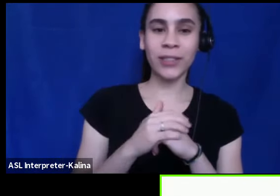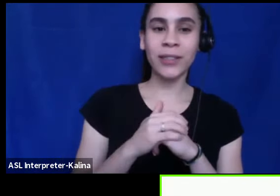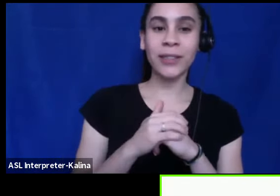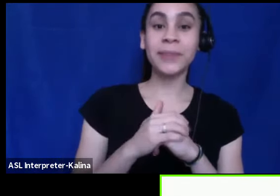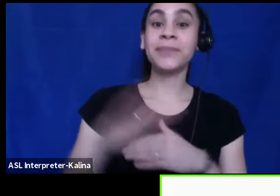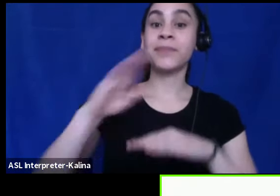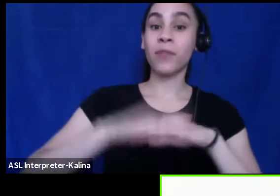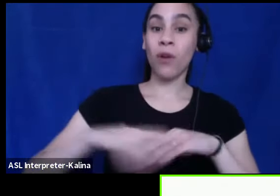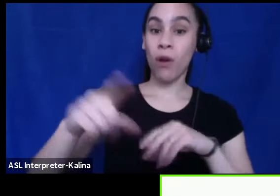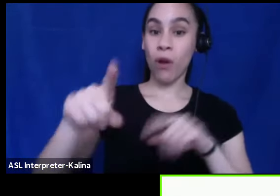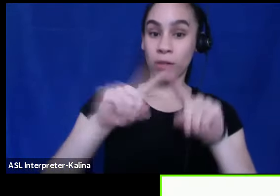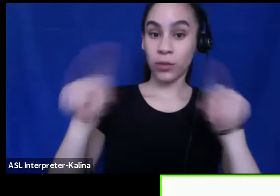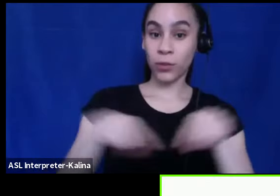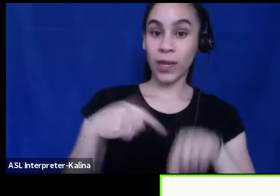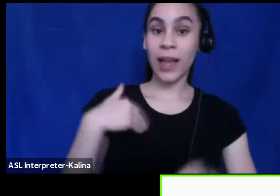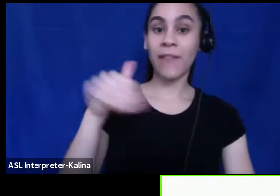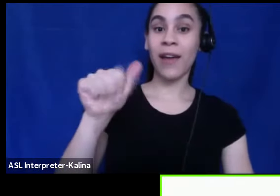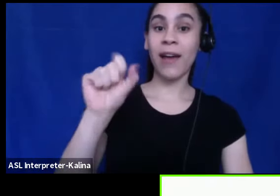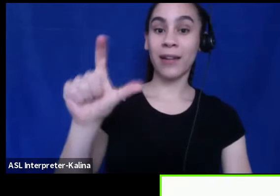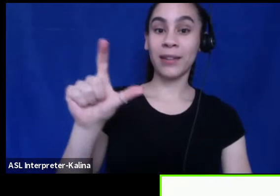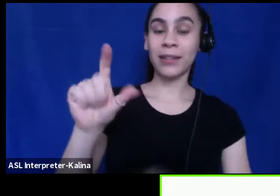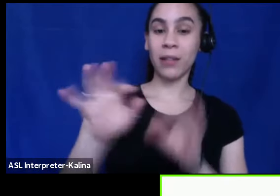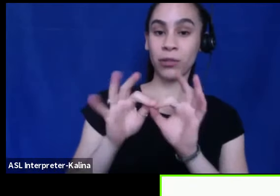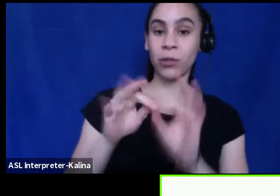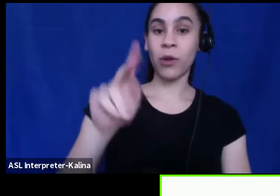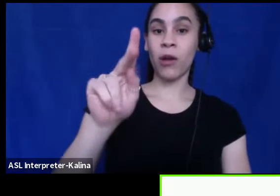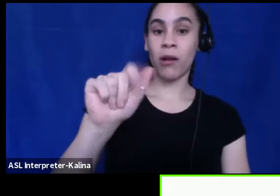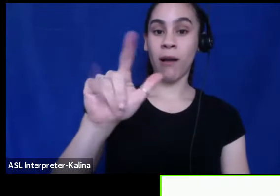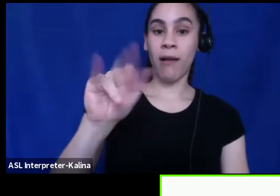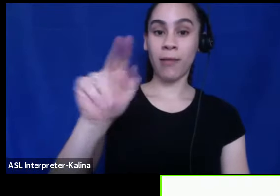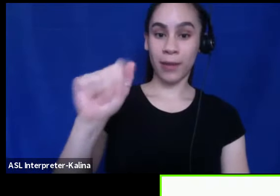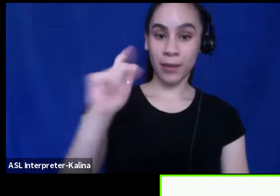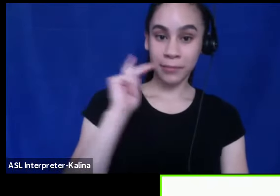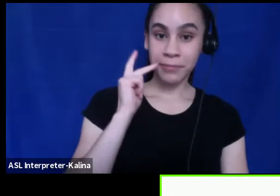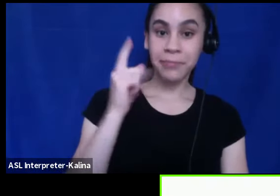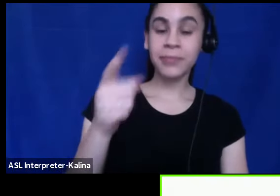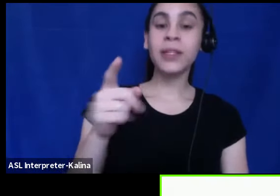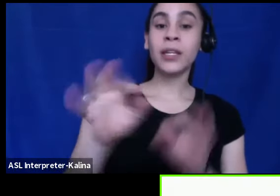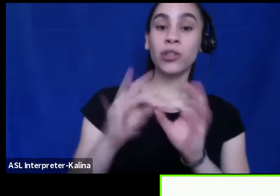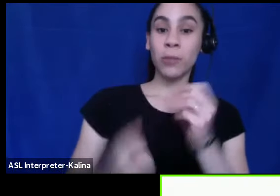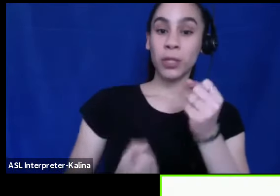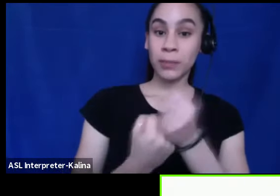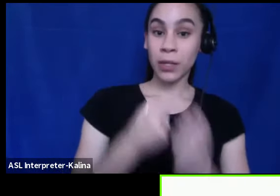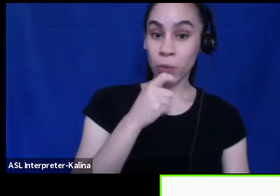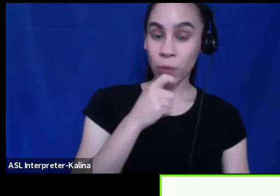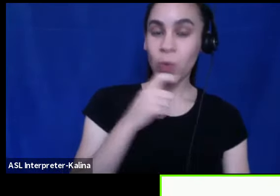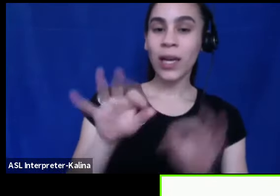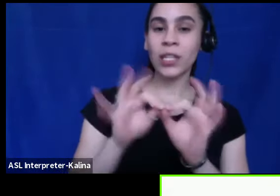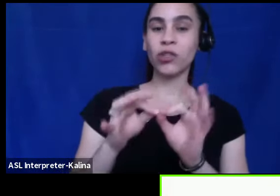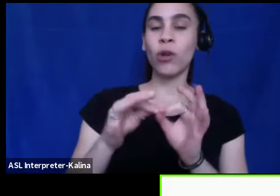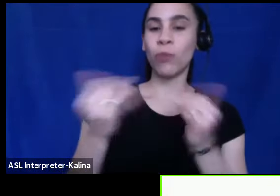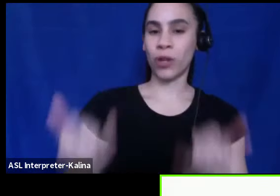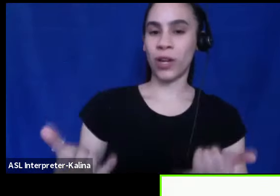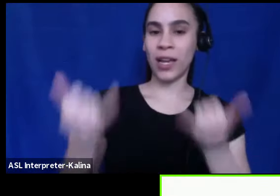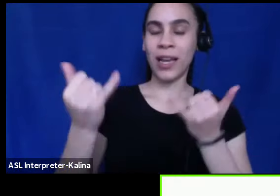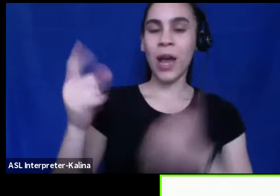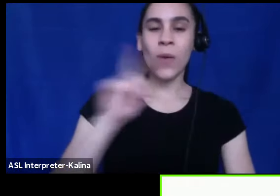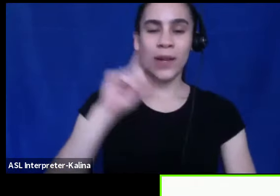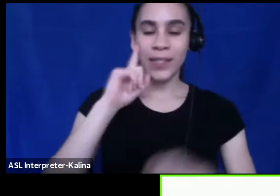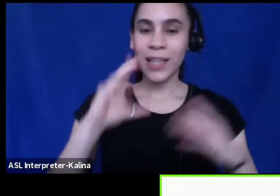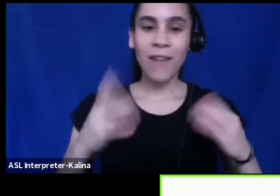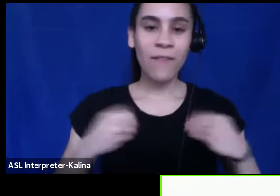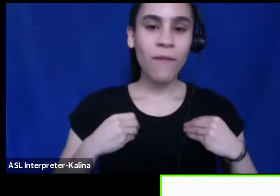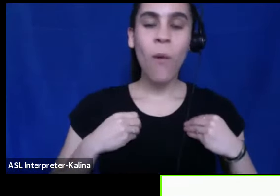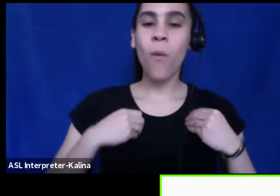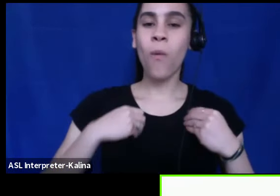we have an ASL interpreter, Kalina, and our interpreters are sponsored by Interpreter Now, which is a deaf-owned company, super amazing company.